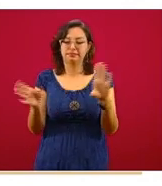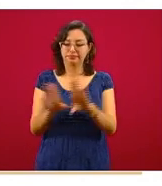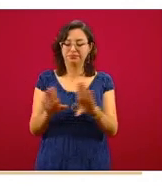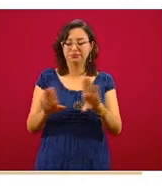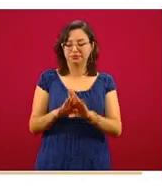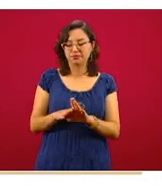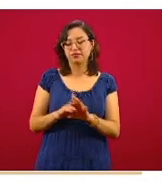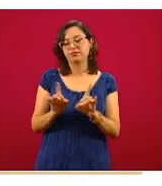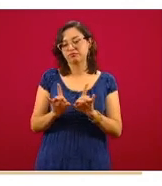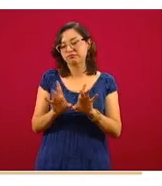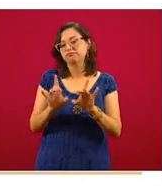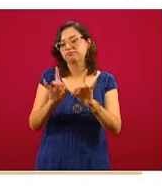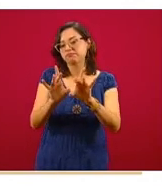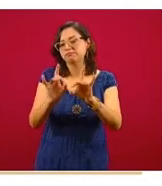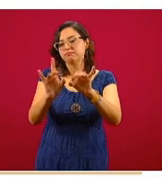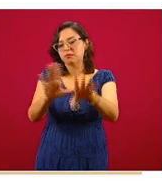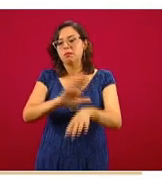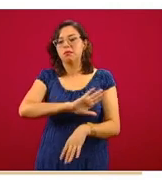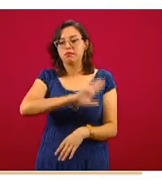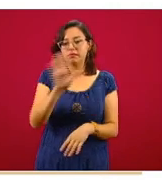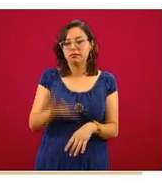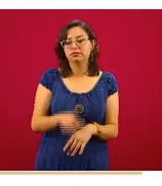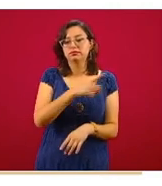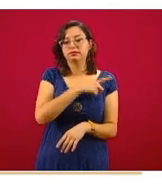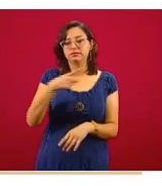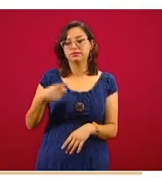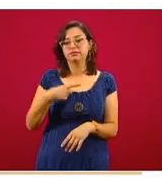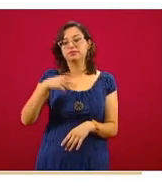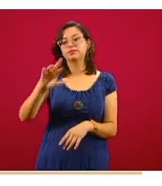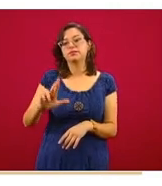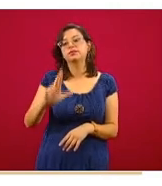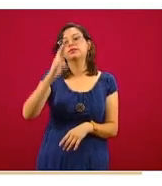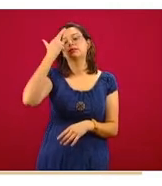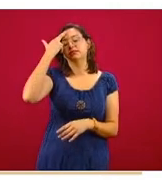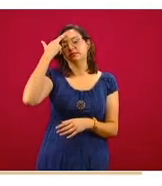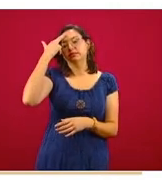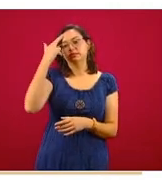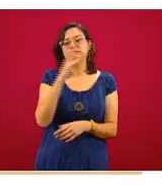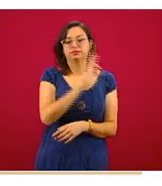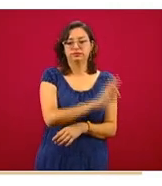categorize them formally into the statistic.